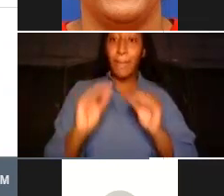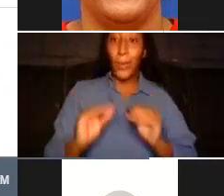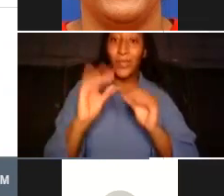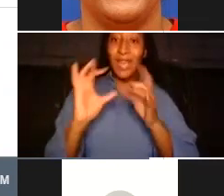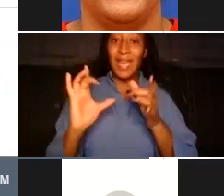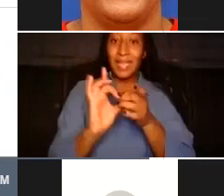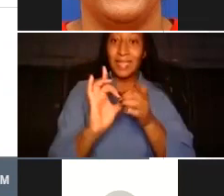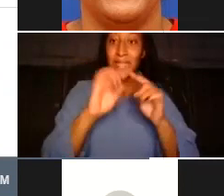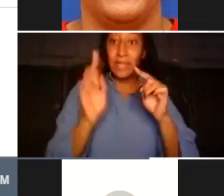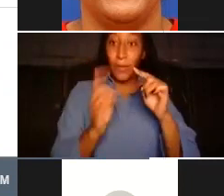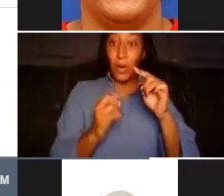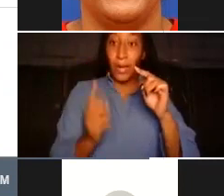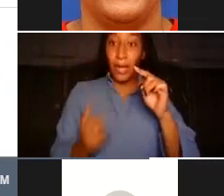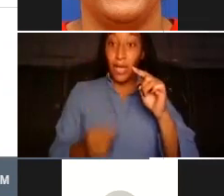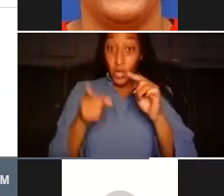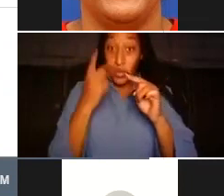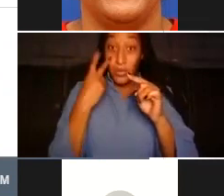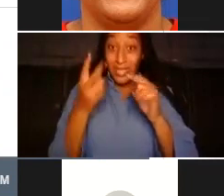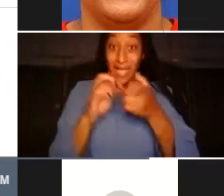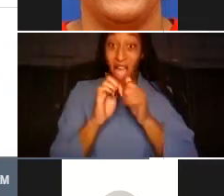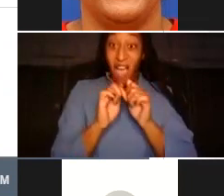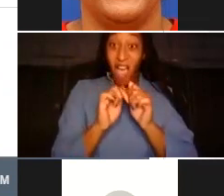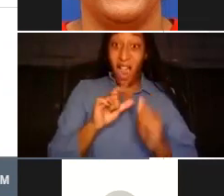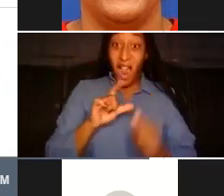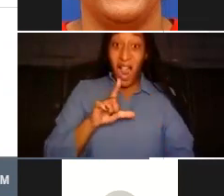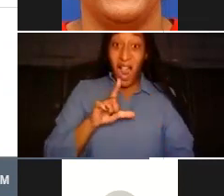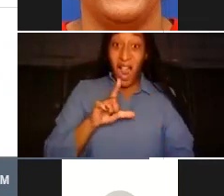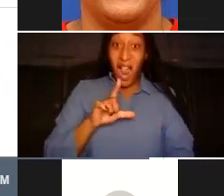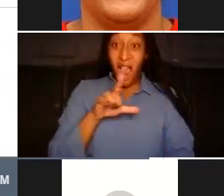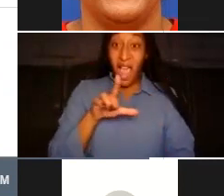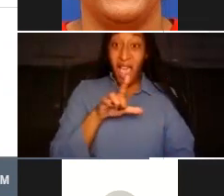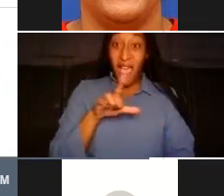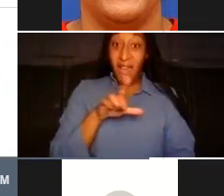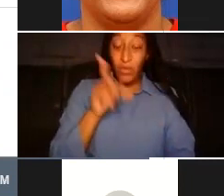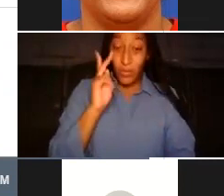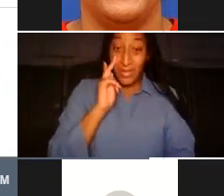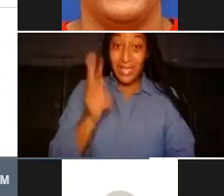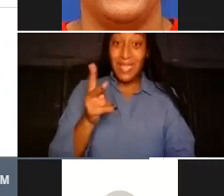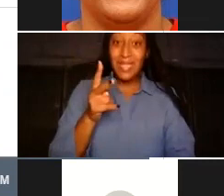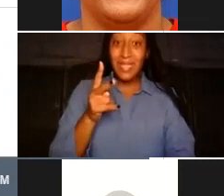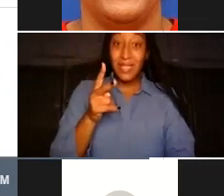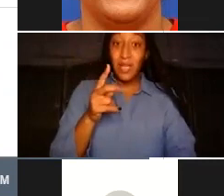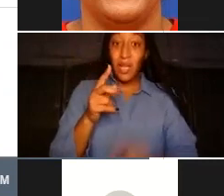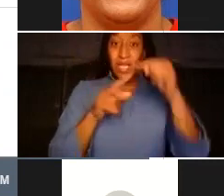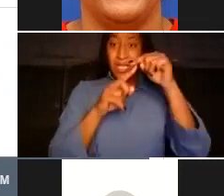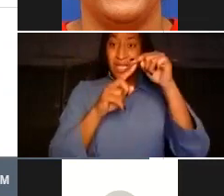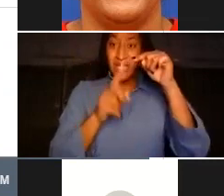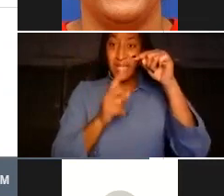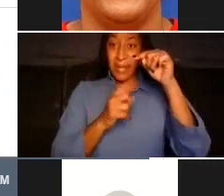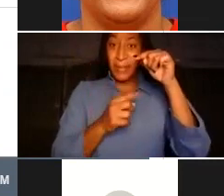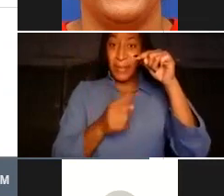on the far left, that spring, the object is attached to a spring, it's not being stretched at